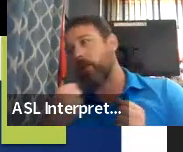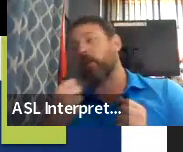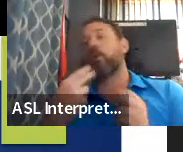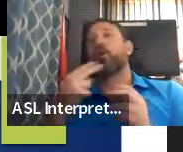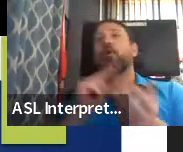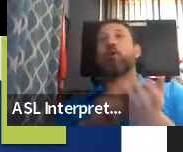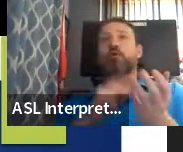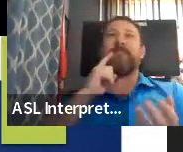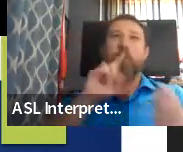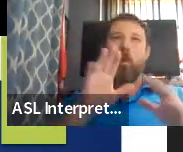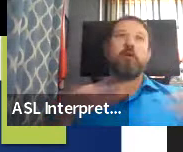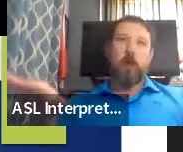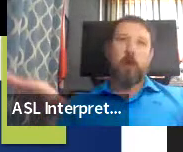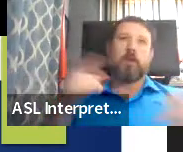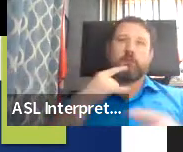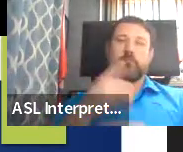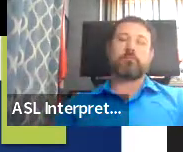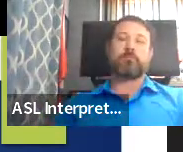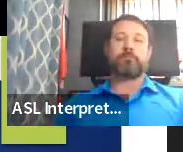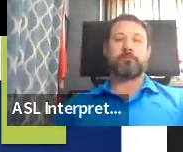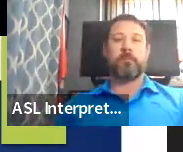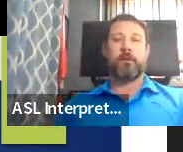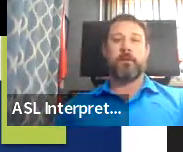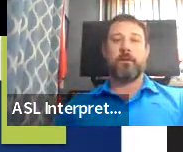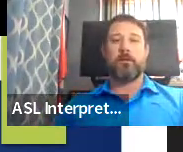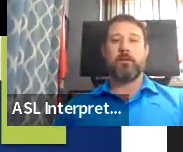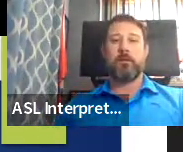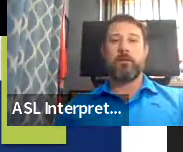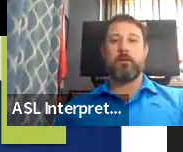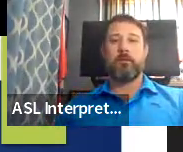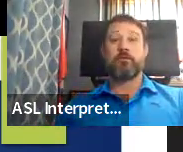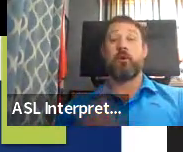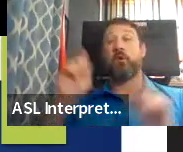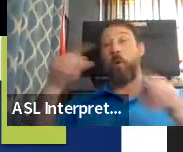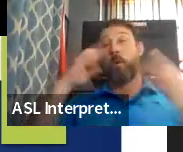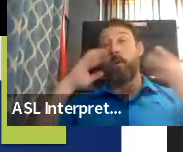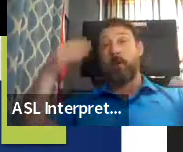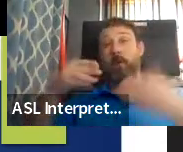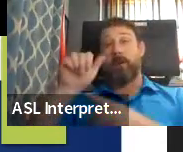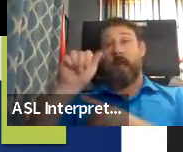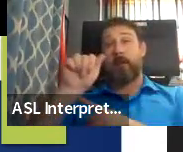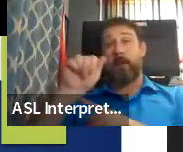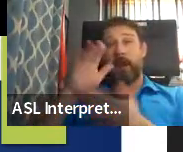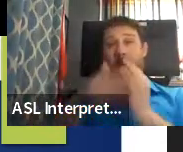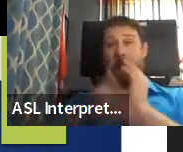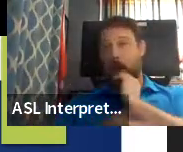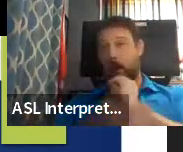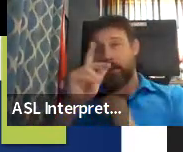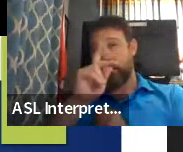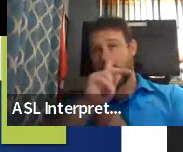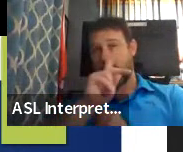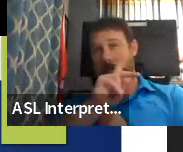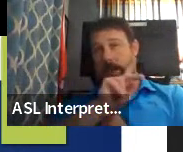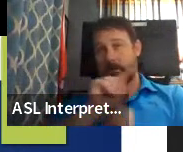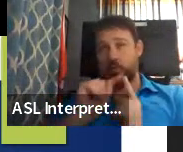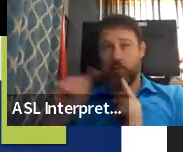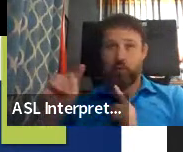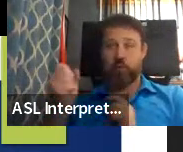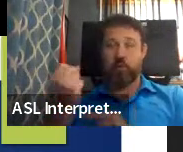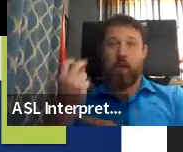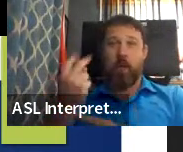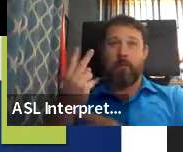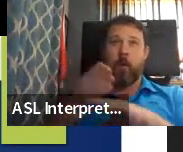the pediatric population. So just looking at Alameda County students in TK to 12, we have well